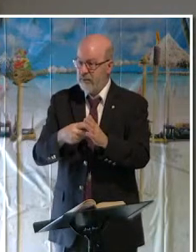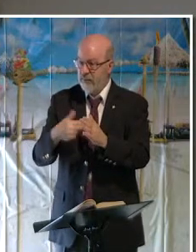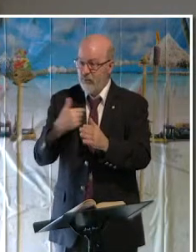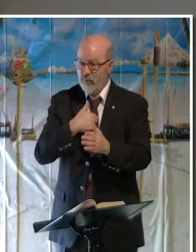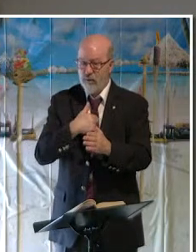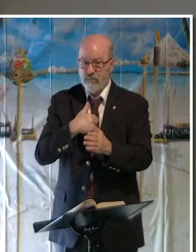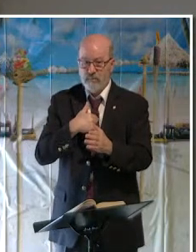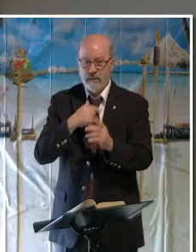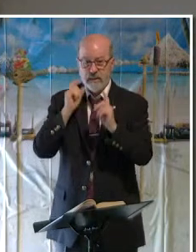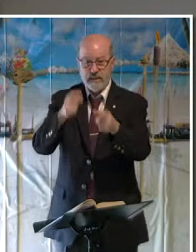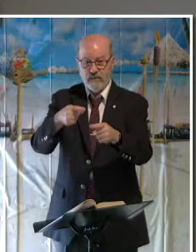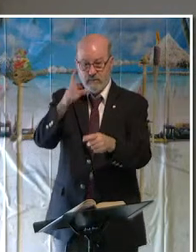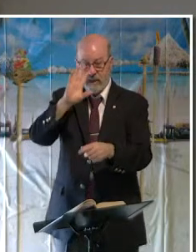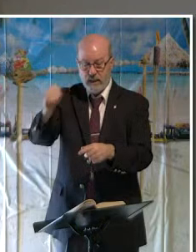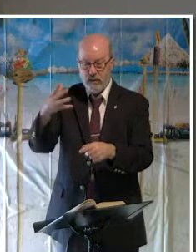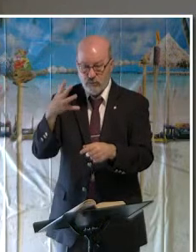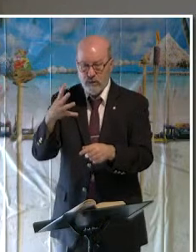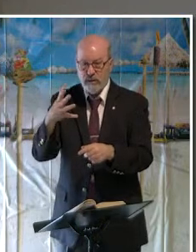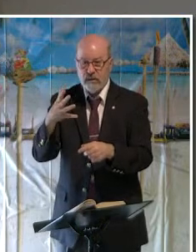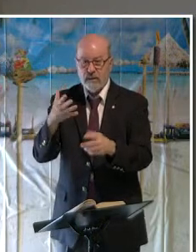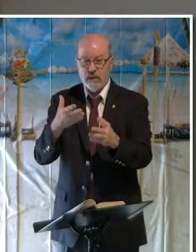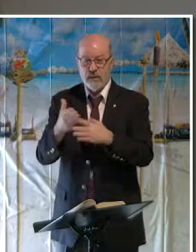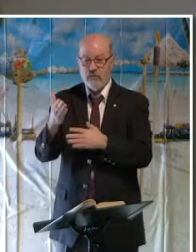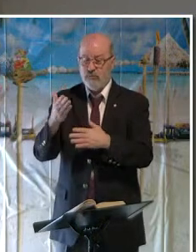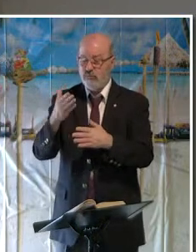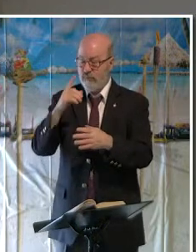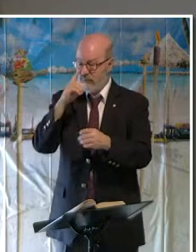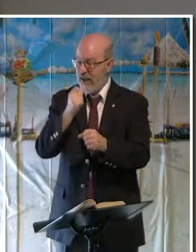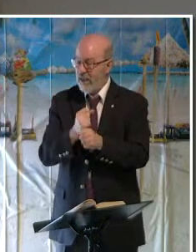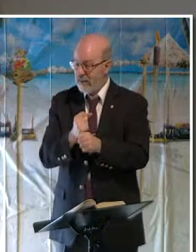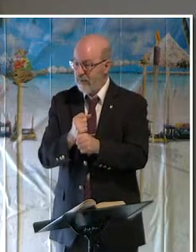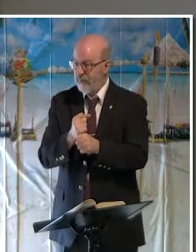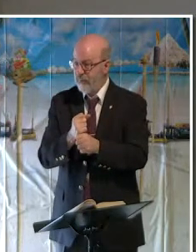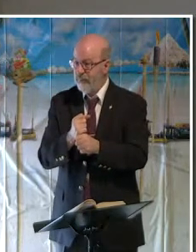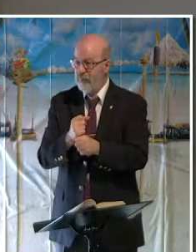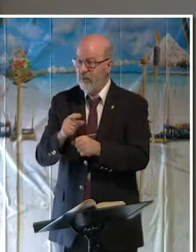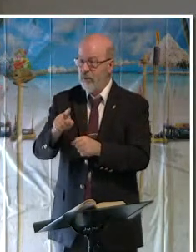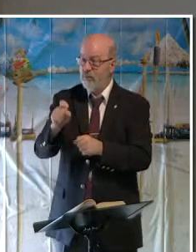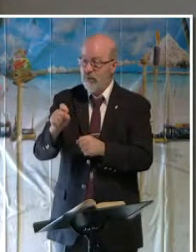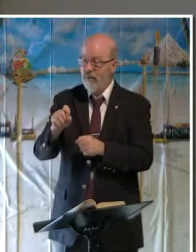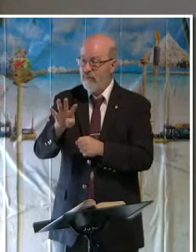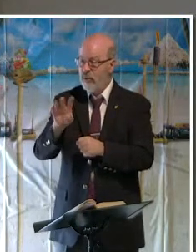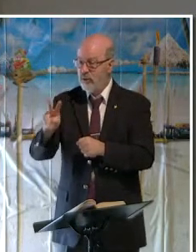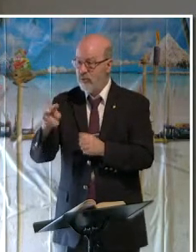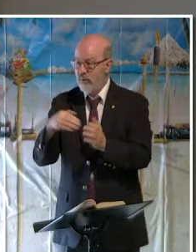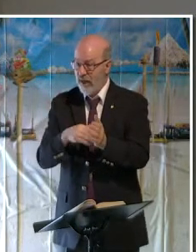will be giving by God's grace through the exercise of faith,